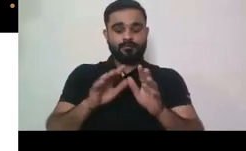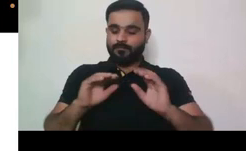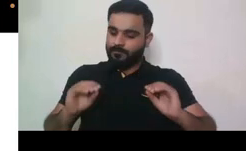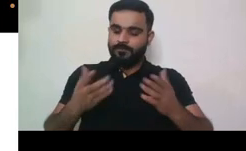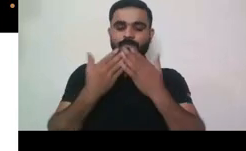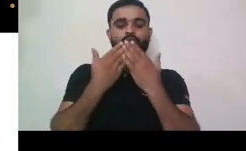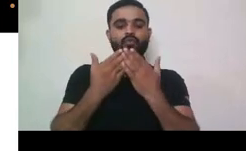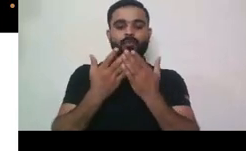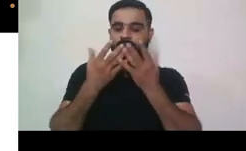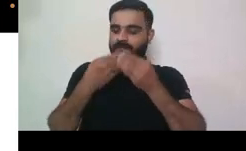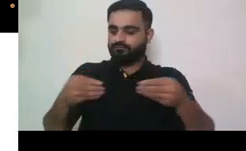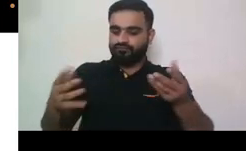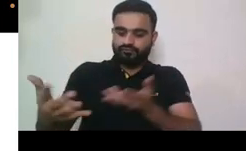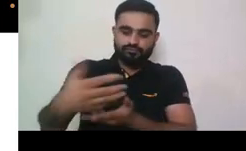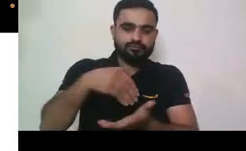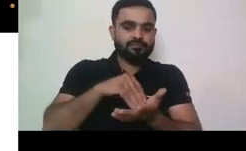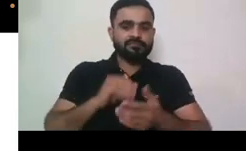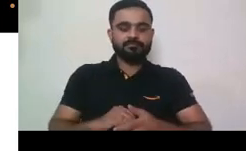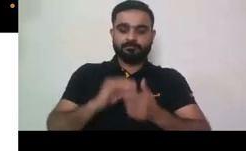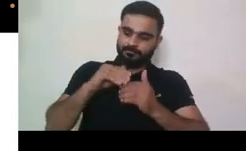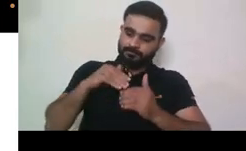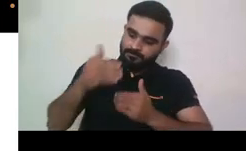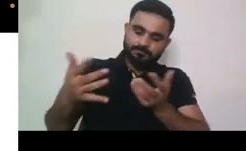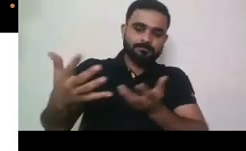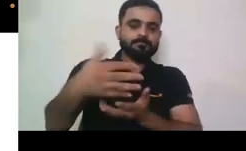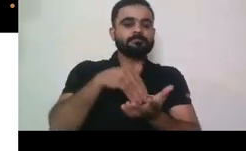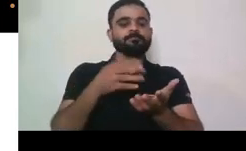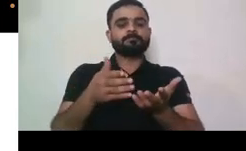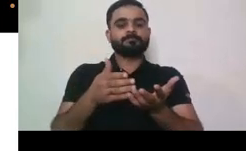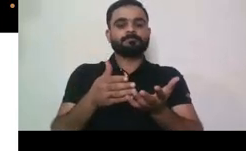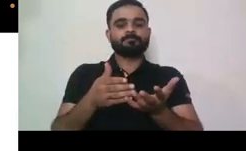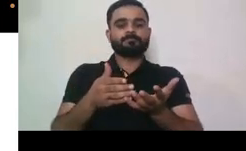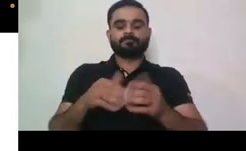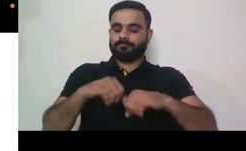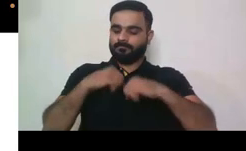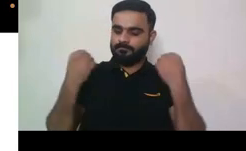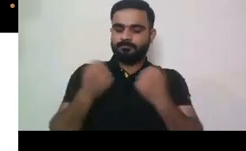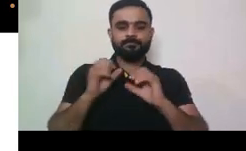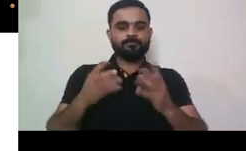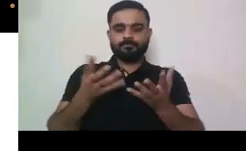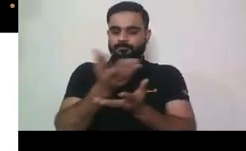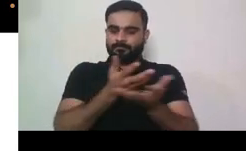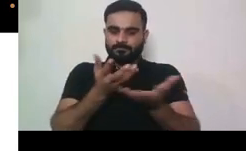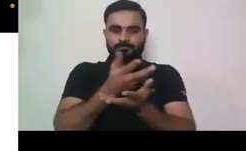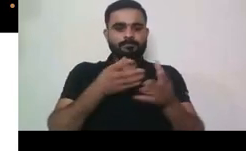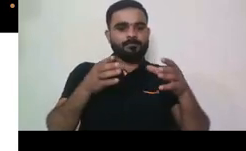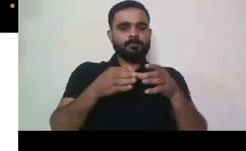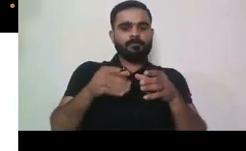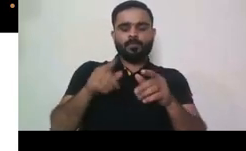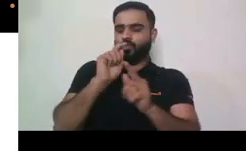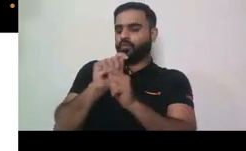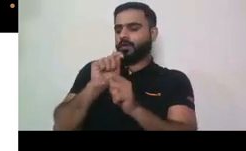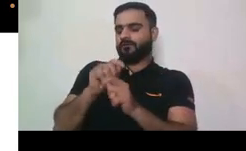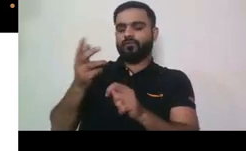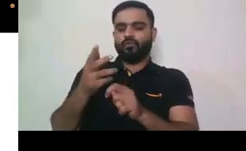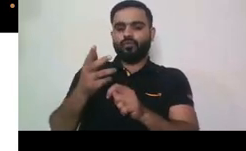collecting these resources. After collecting these resources, we collectively started discussing in the group what can work